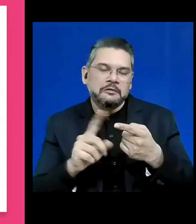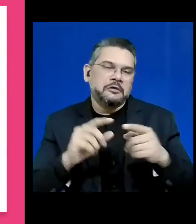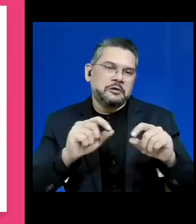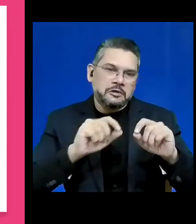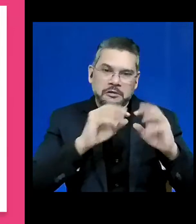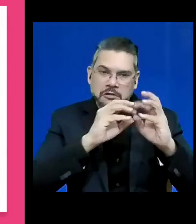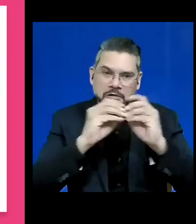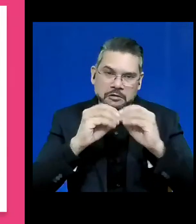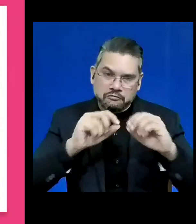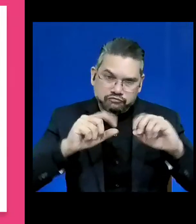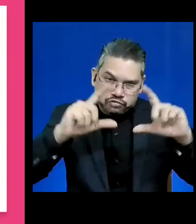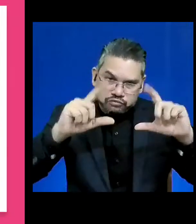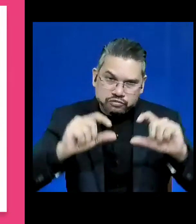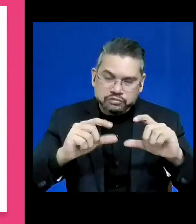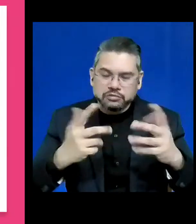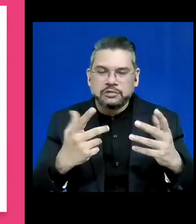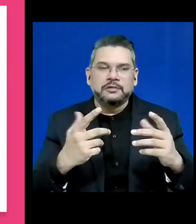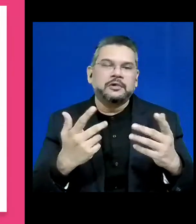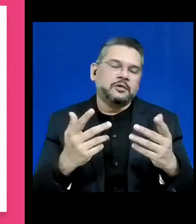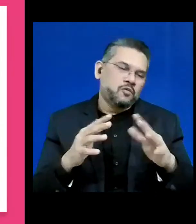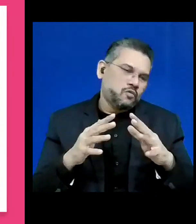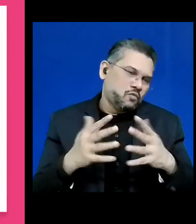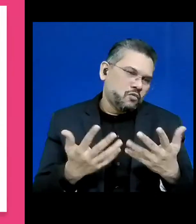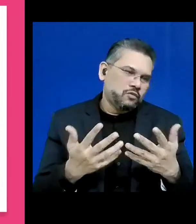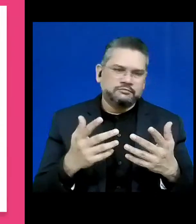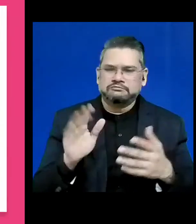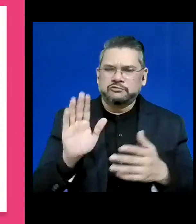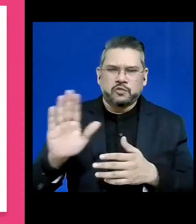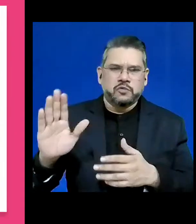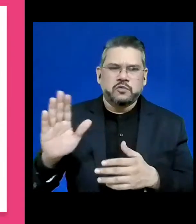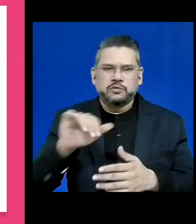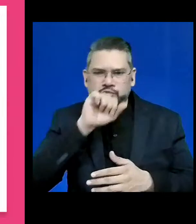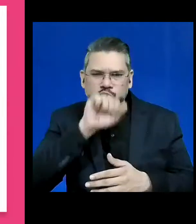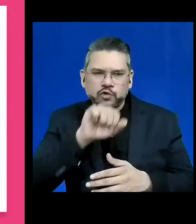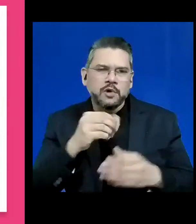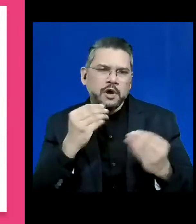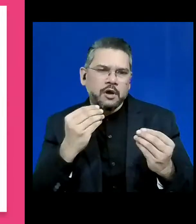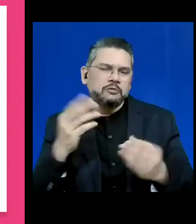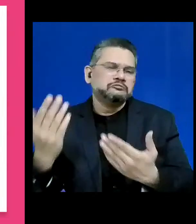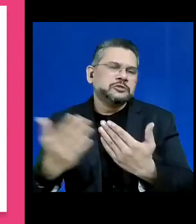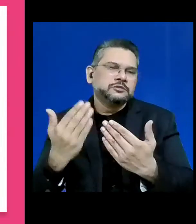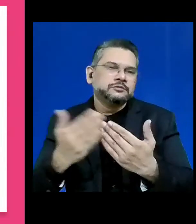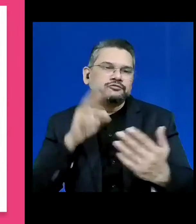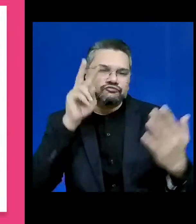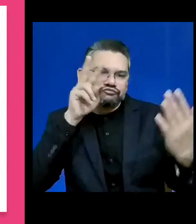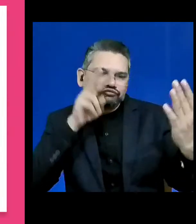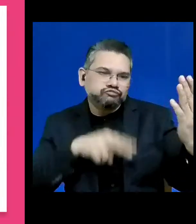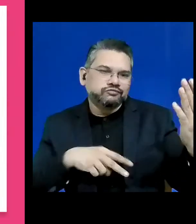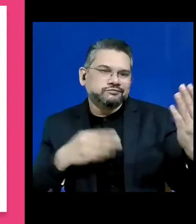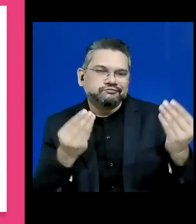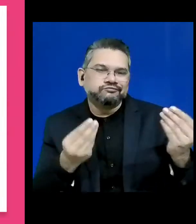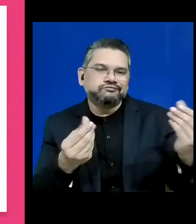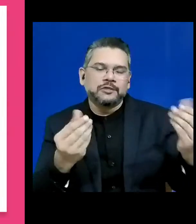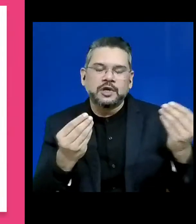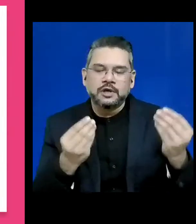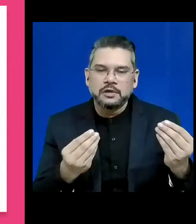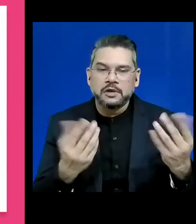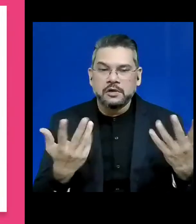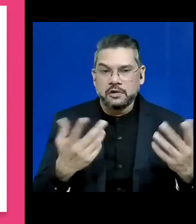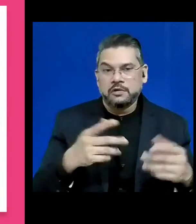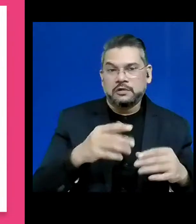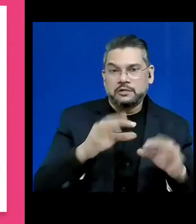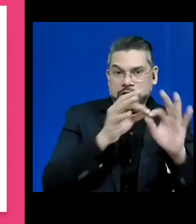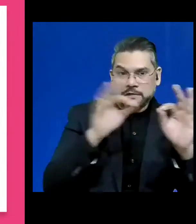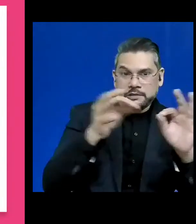So use relative sizing, for example, whenever you can, because that will allow the user to use the increased text feature within